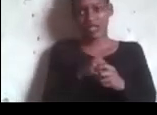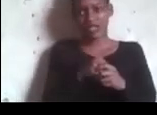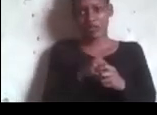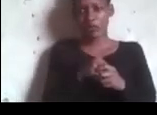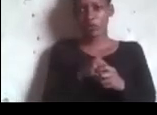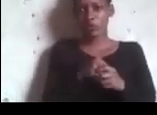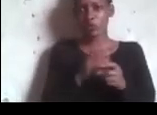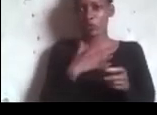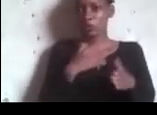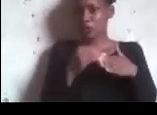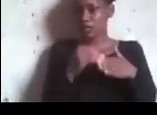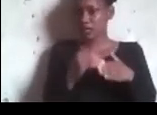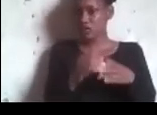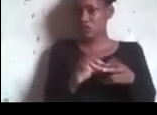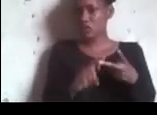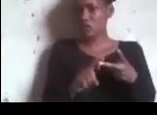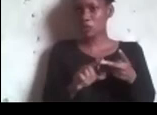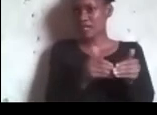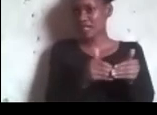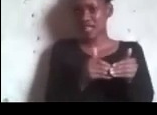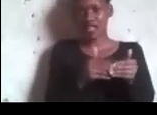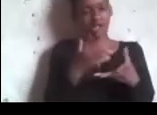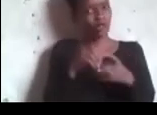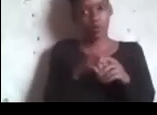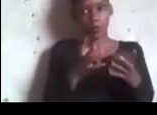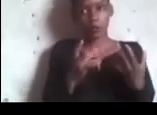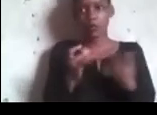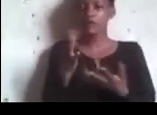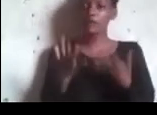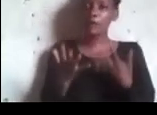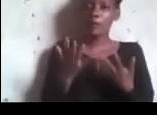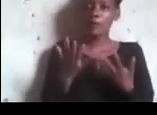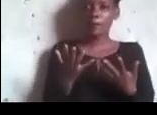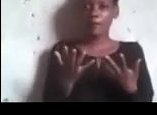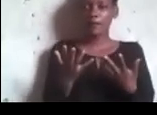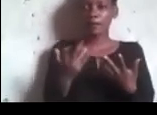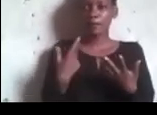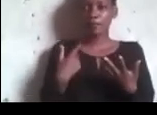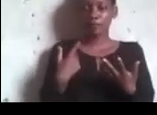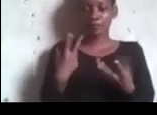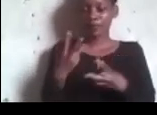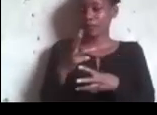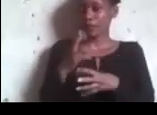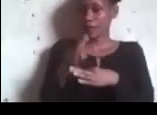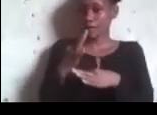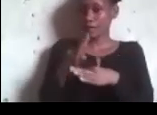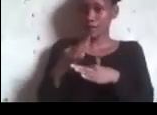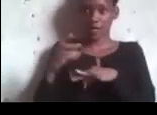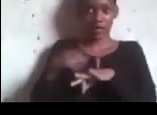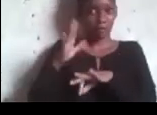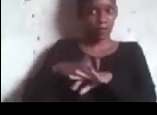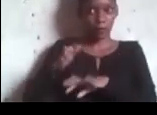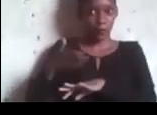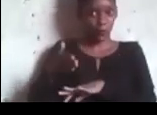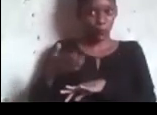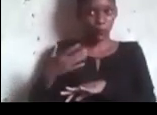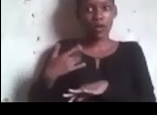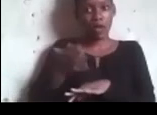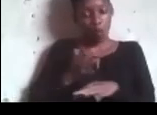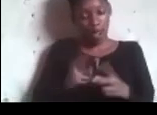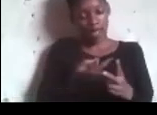guardianship and care. So if someone wants to, if an unmarried father wants to have those, they have to